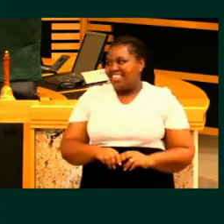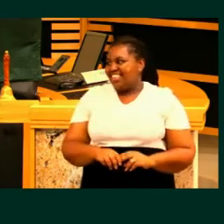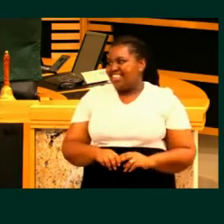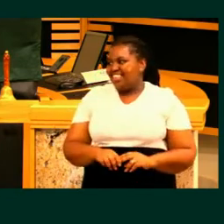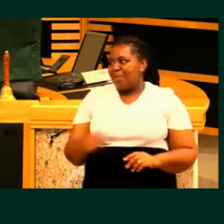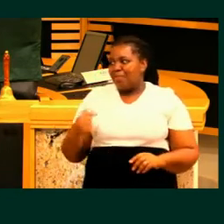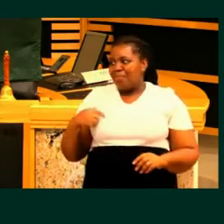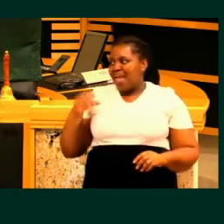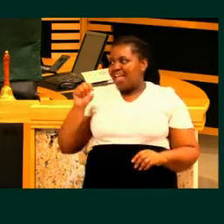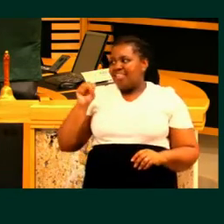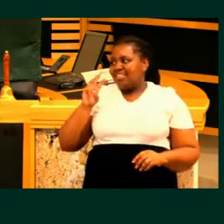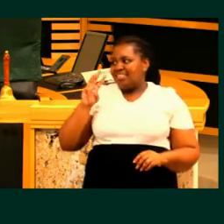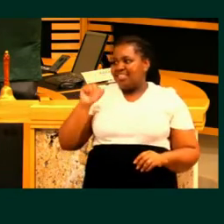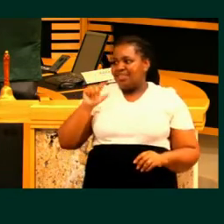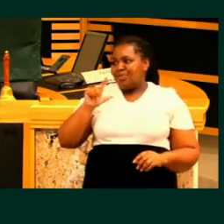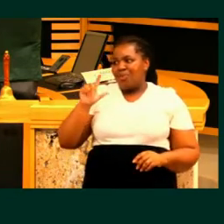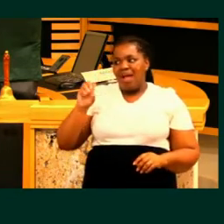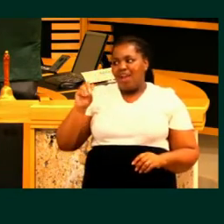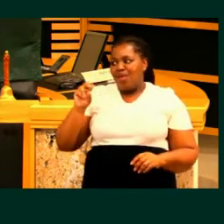obious